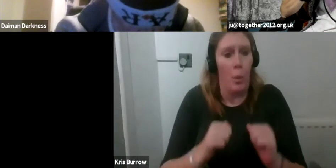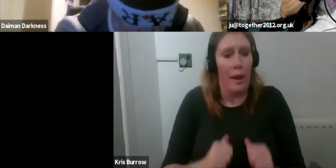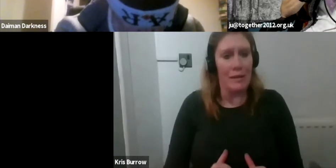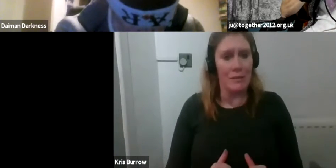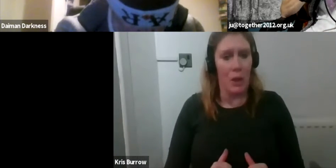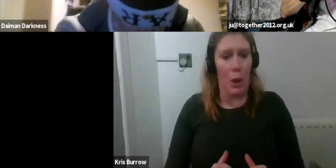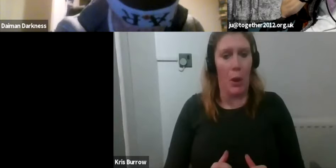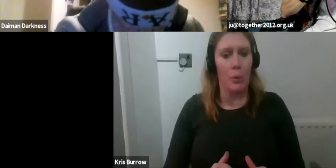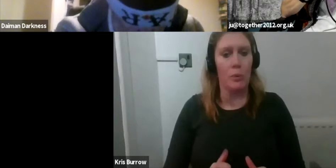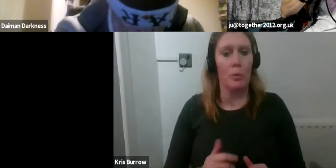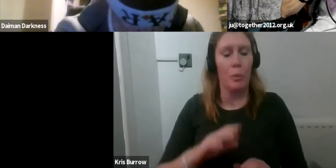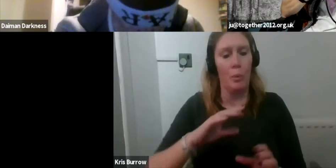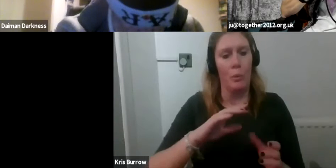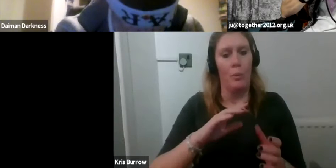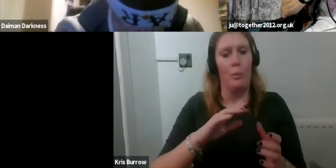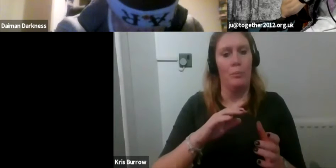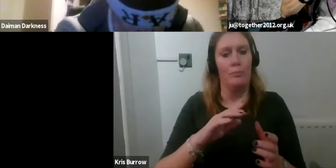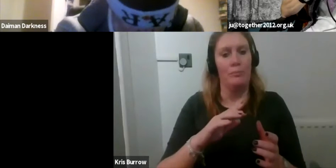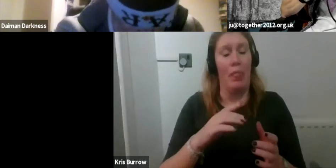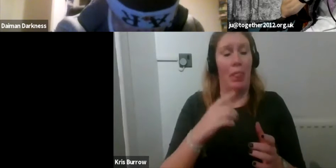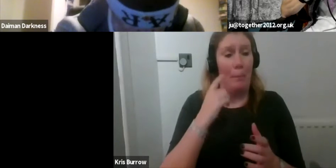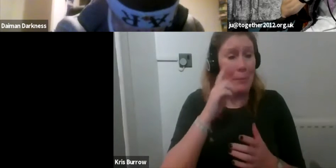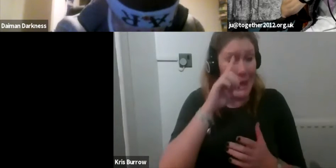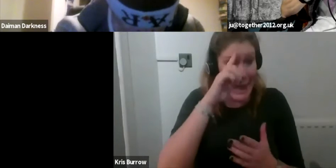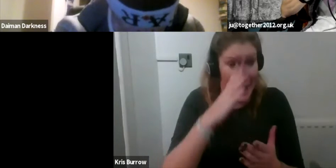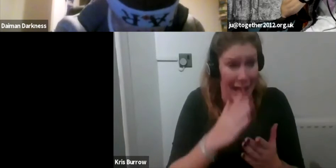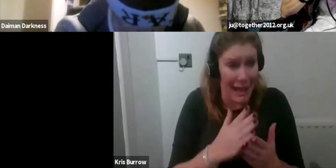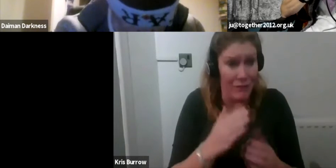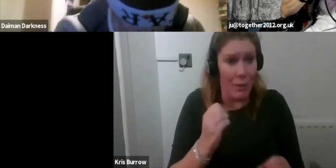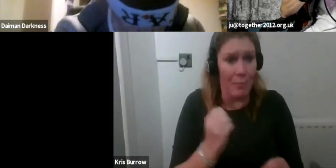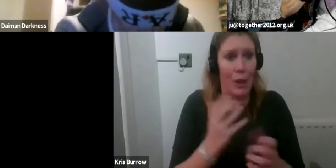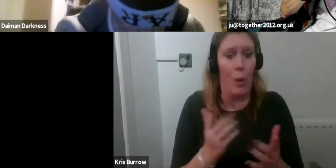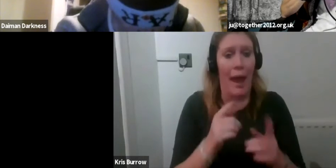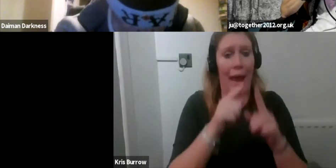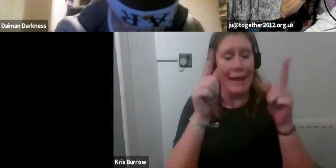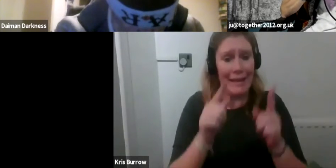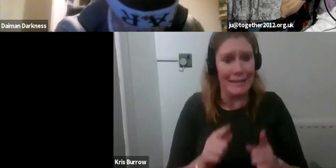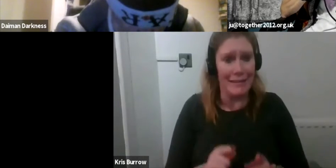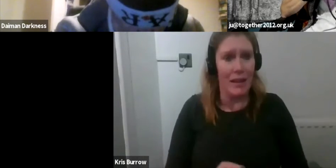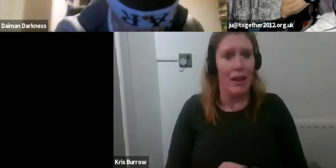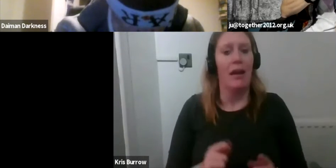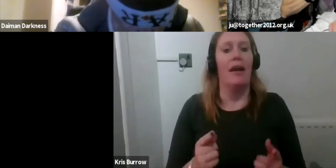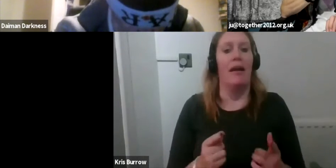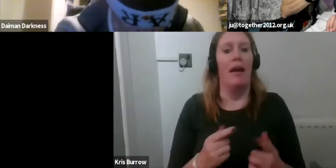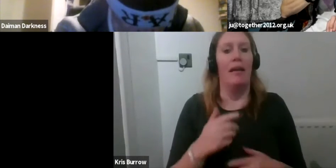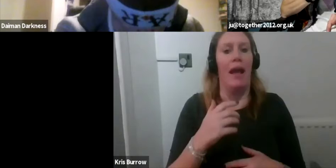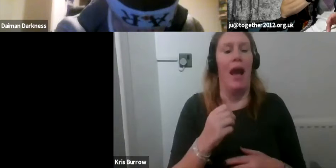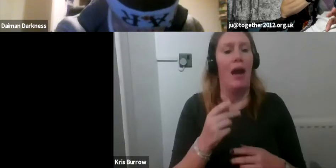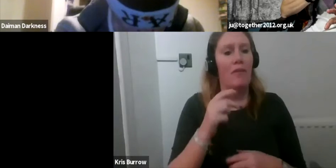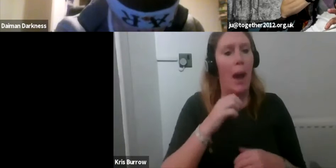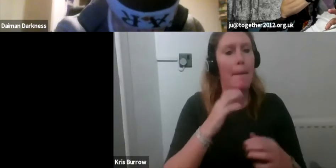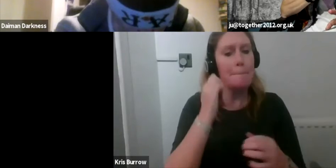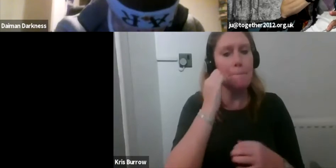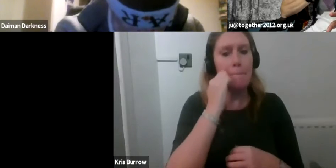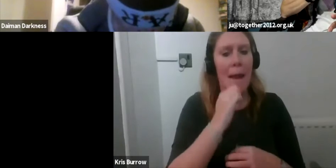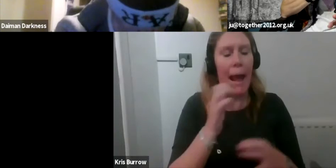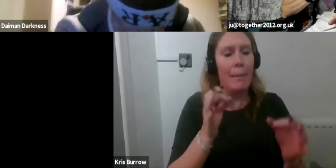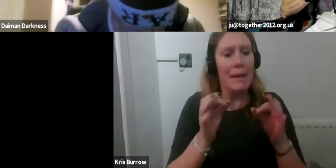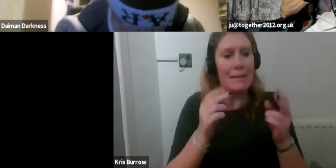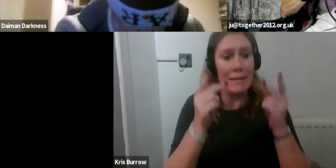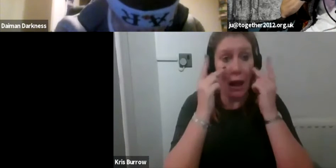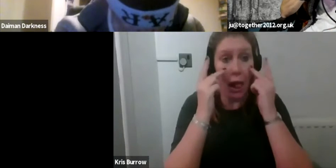also got black plastic glasses, black wrist braces, silver coloured jewellery. I have a rainbow